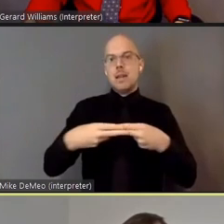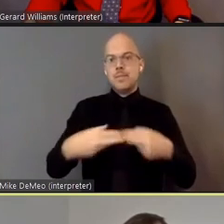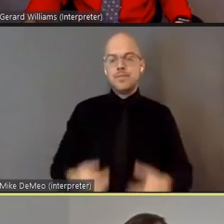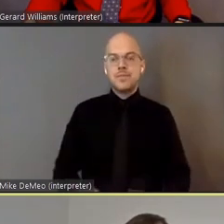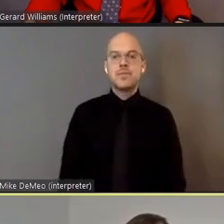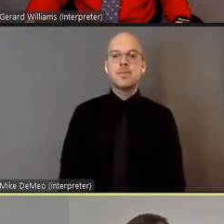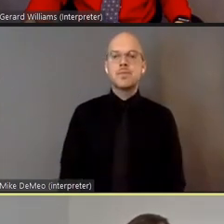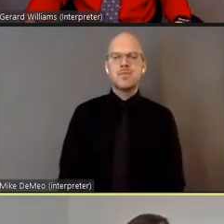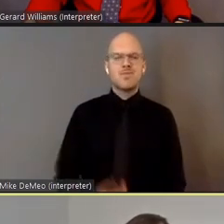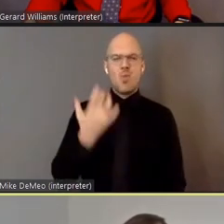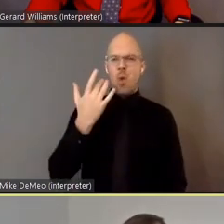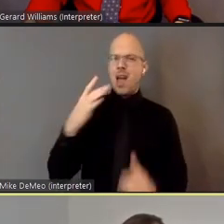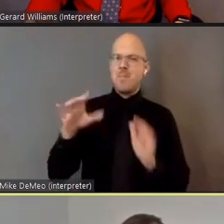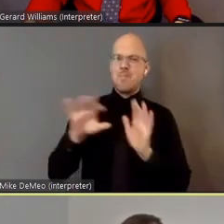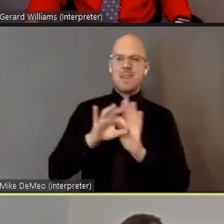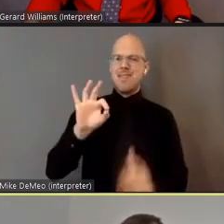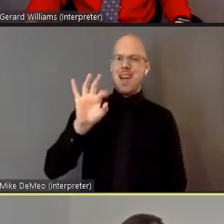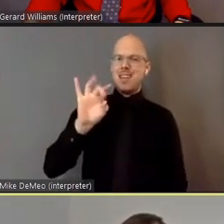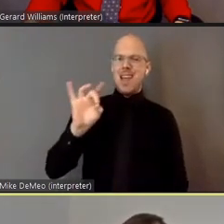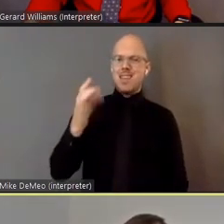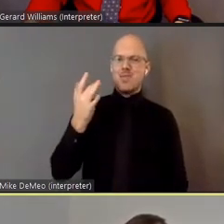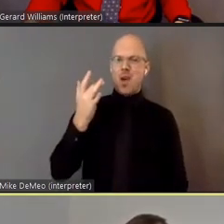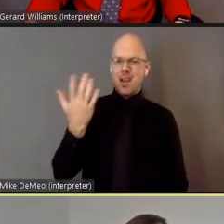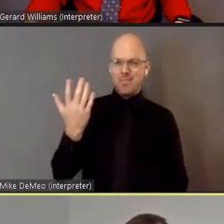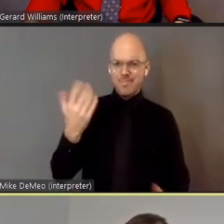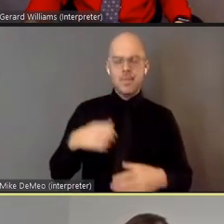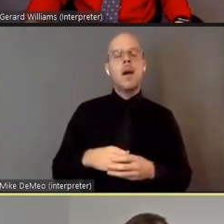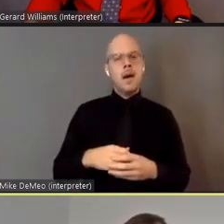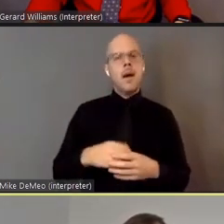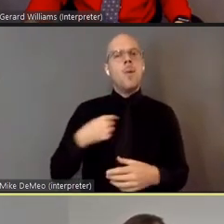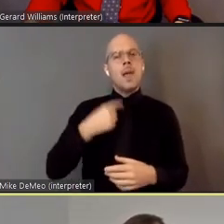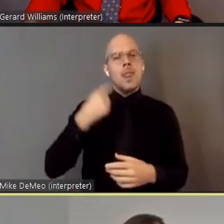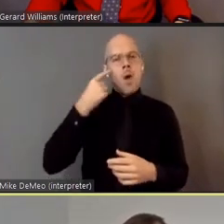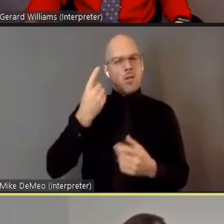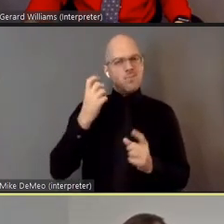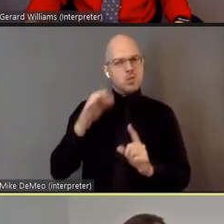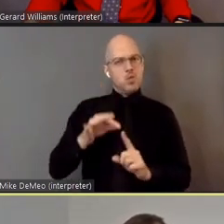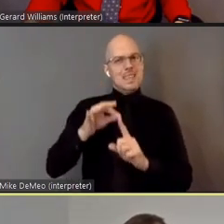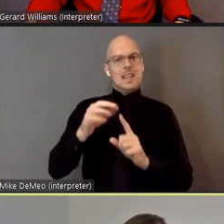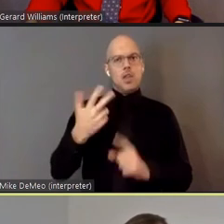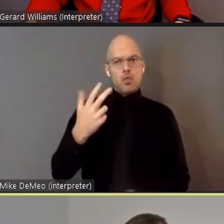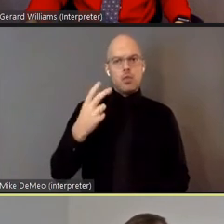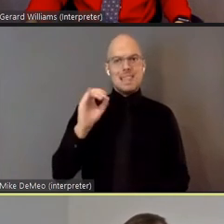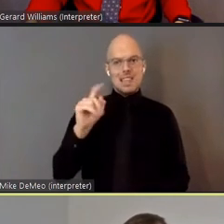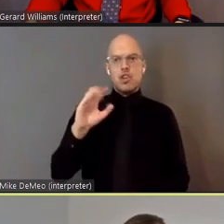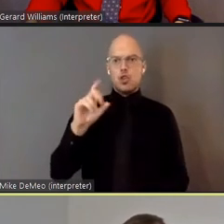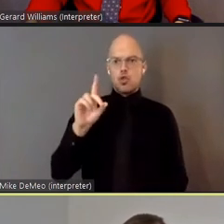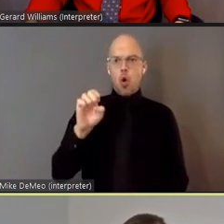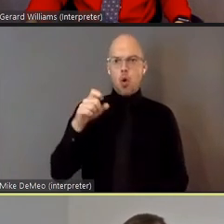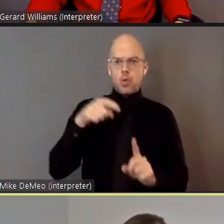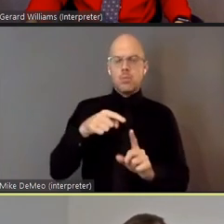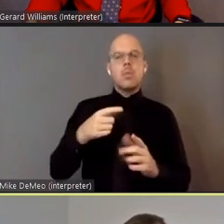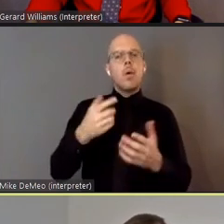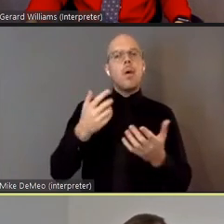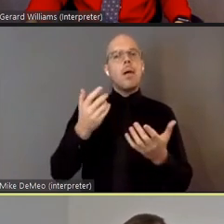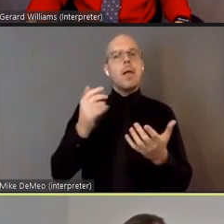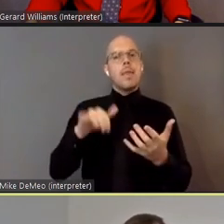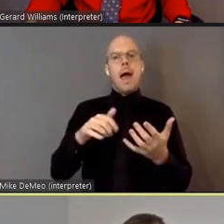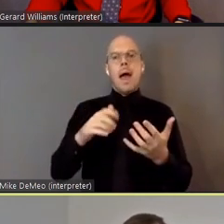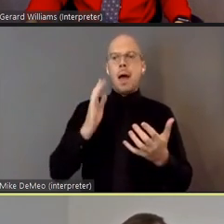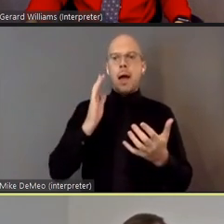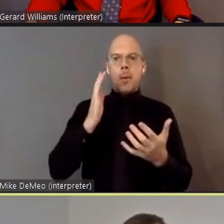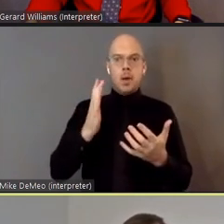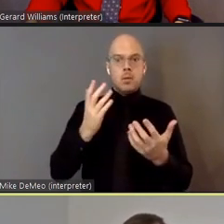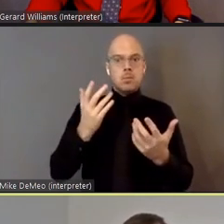So why did we choose 988? We found that it was a unique three-digit code, and so obviates the need to age